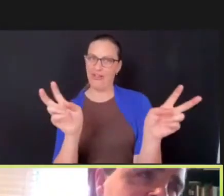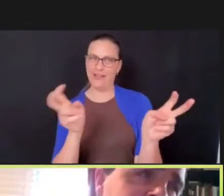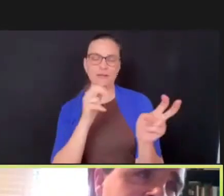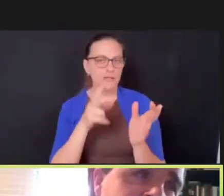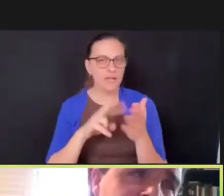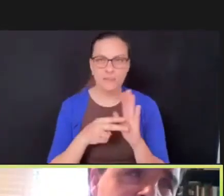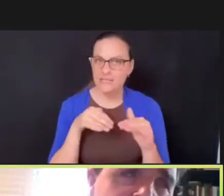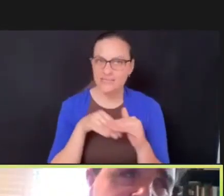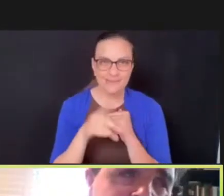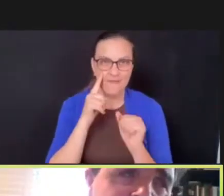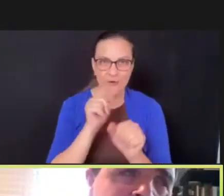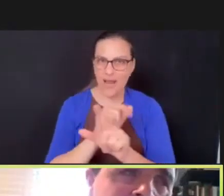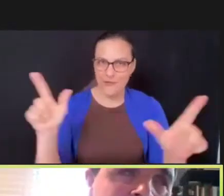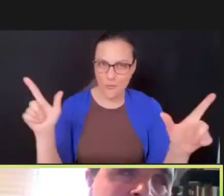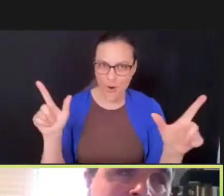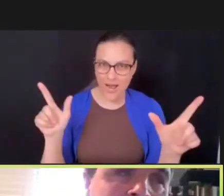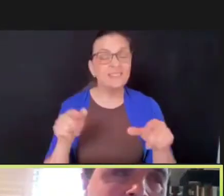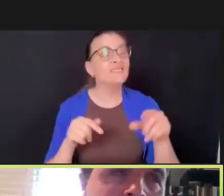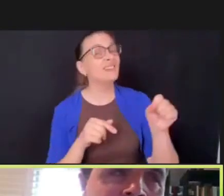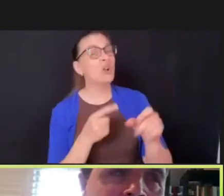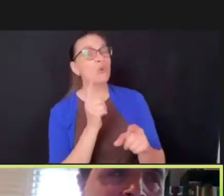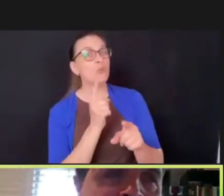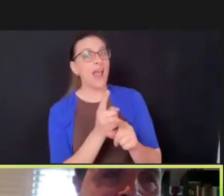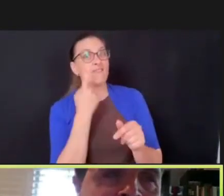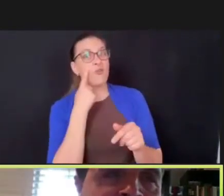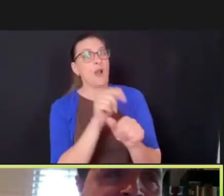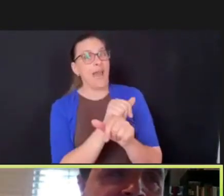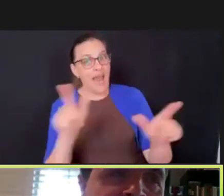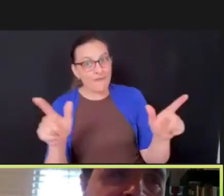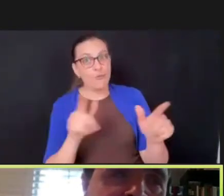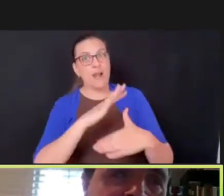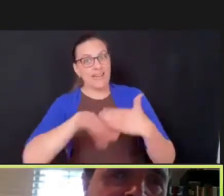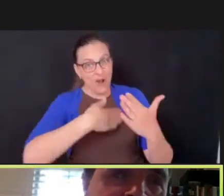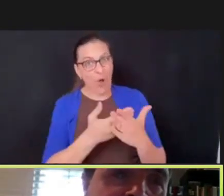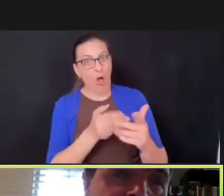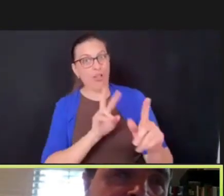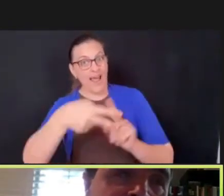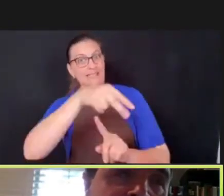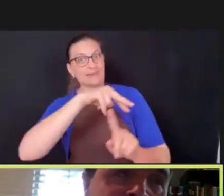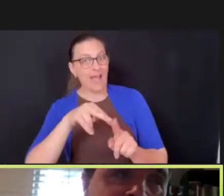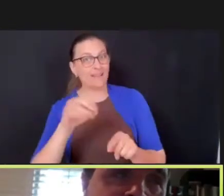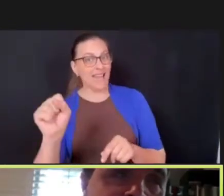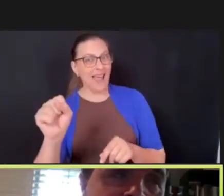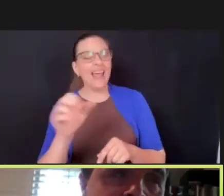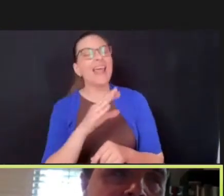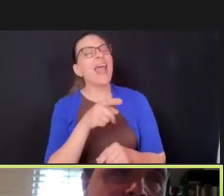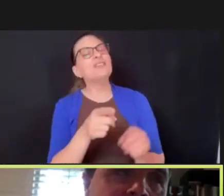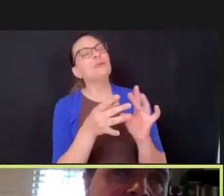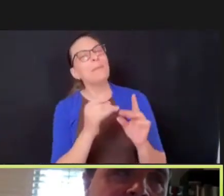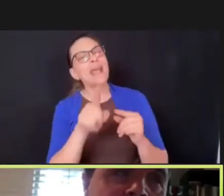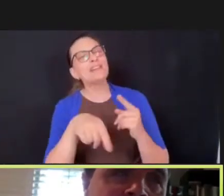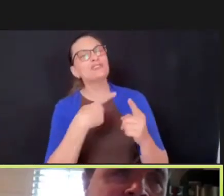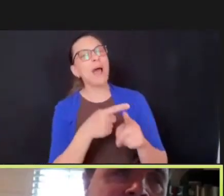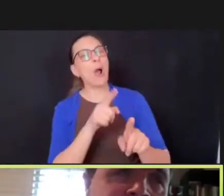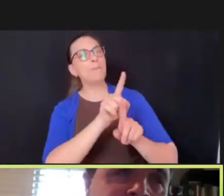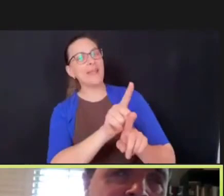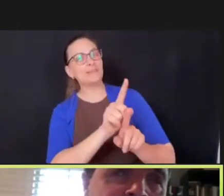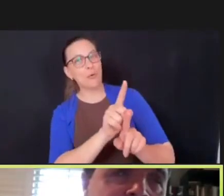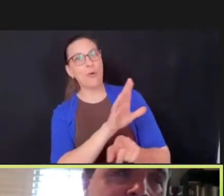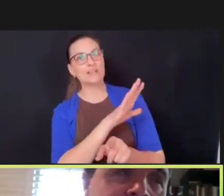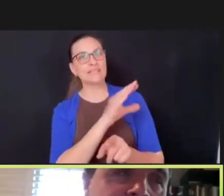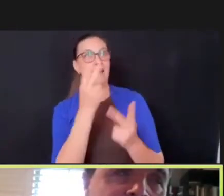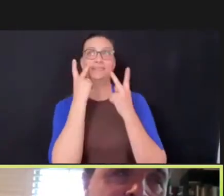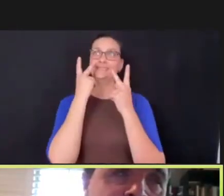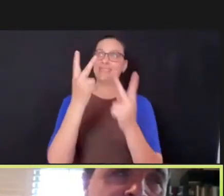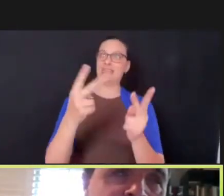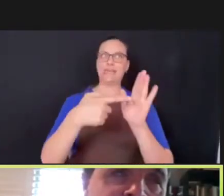And in all aspects, I think. And you mentioned kind of mentors and examples, and I think that's super important, not only for other